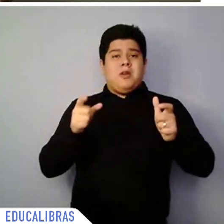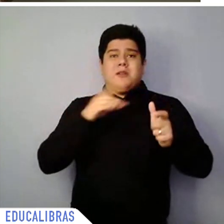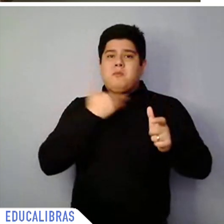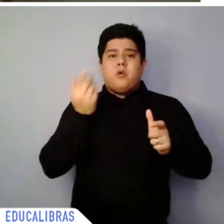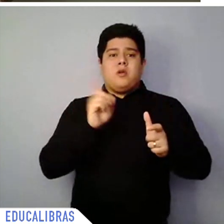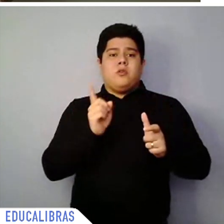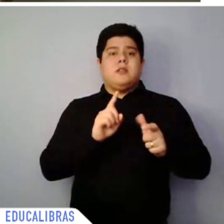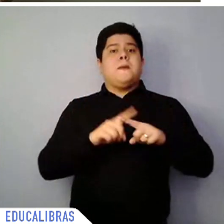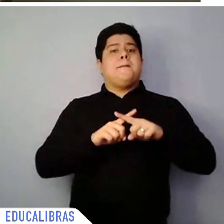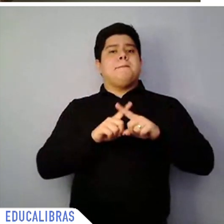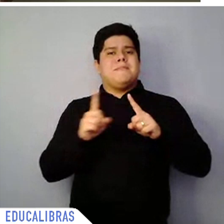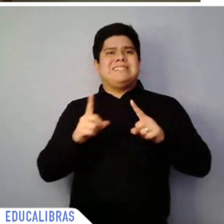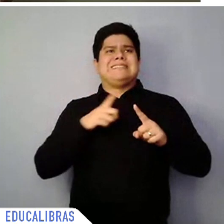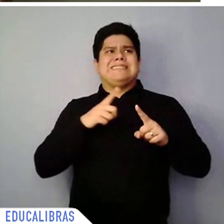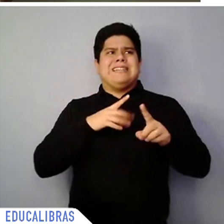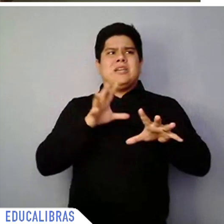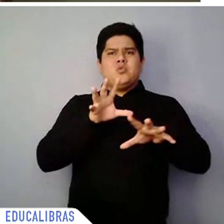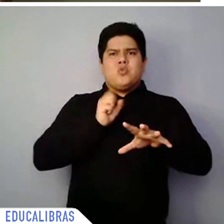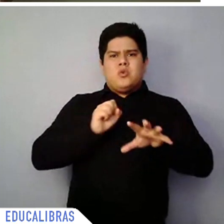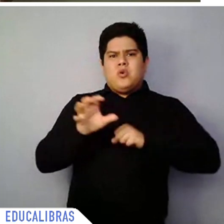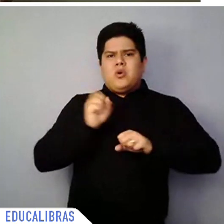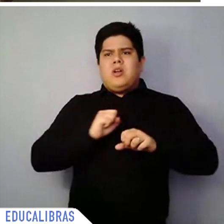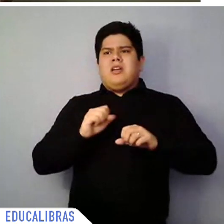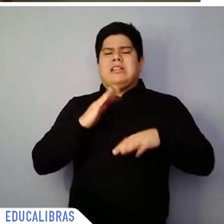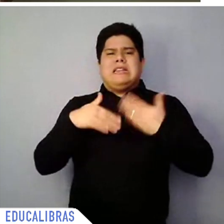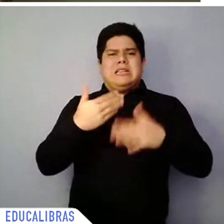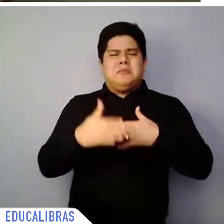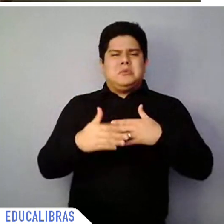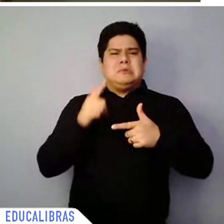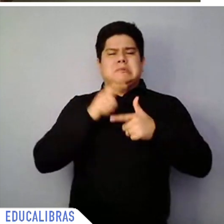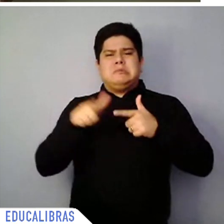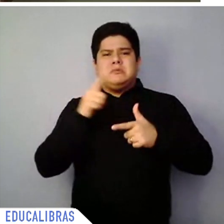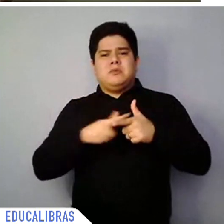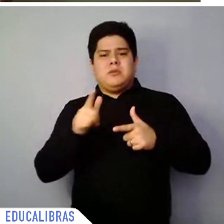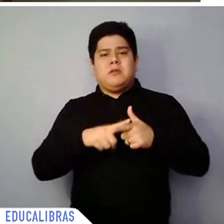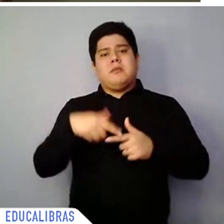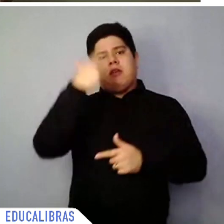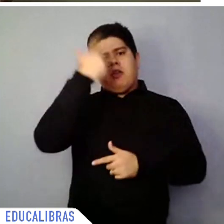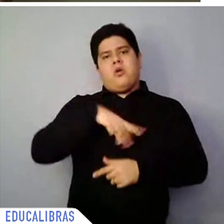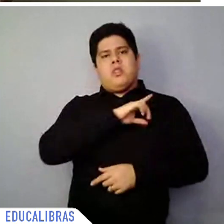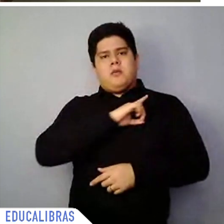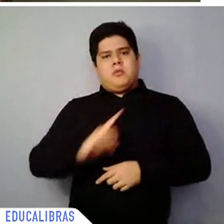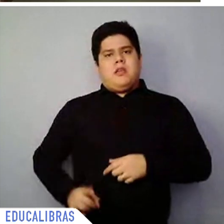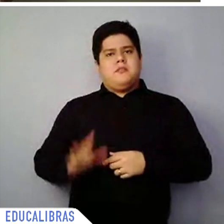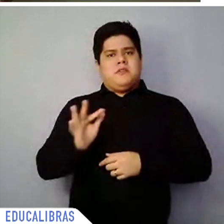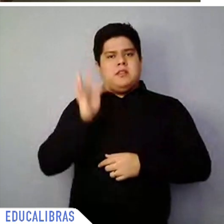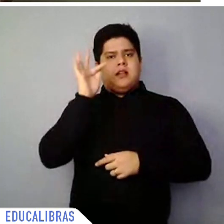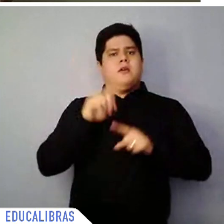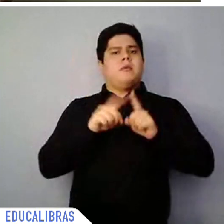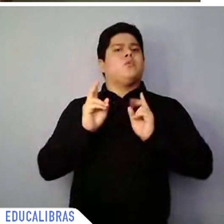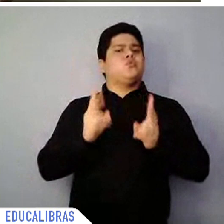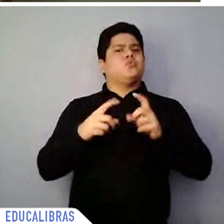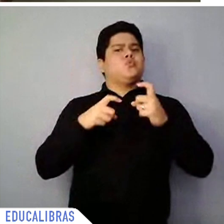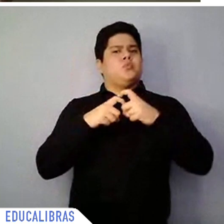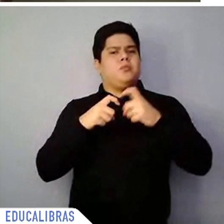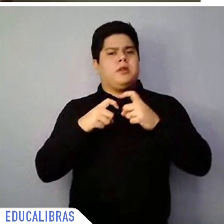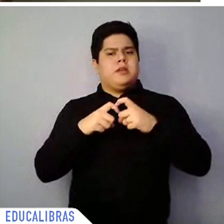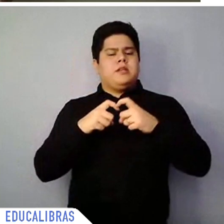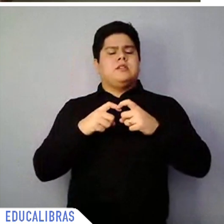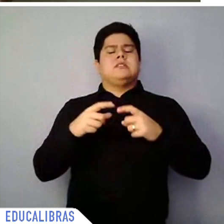were affected and still have their side effects of impacting their lives. I